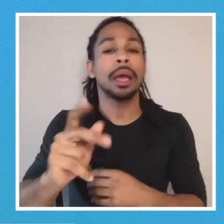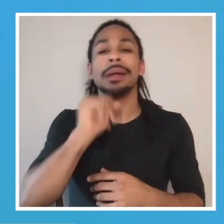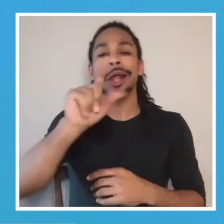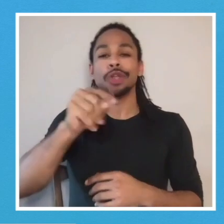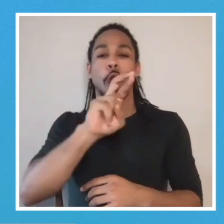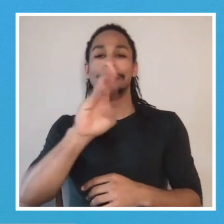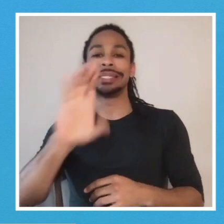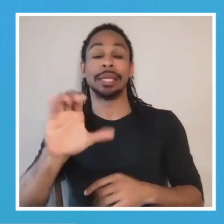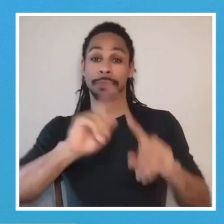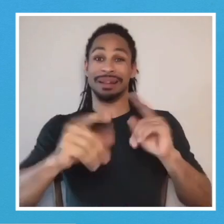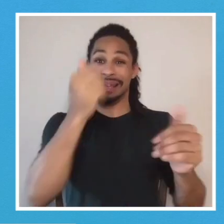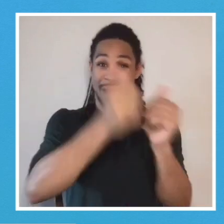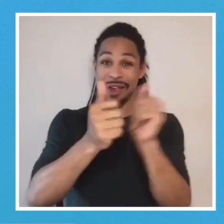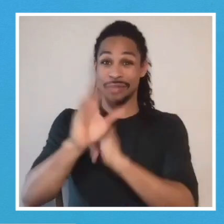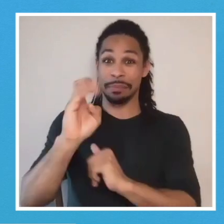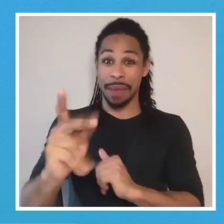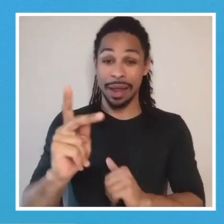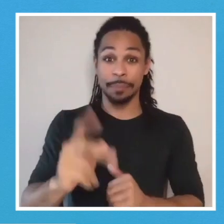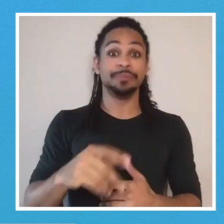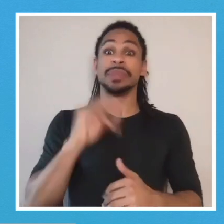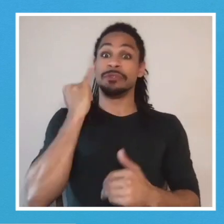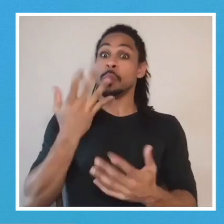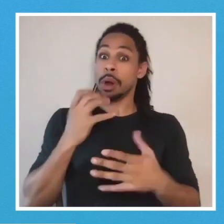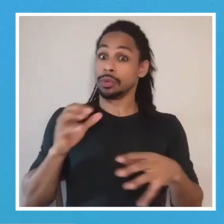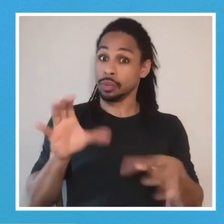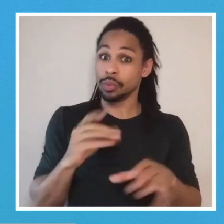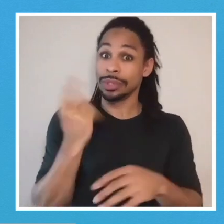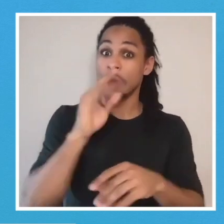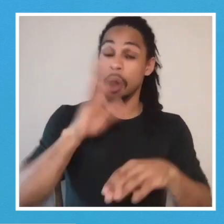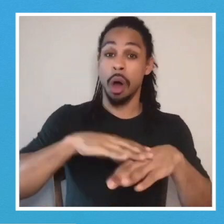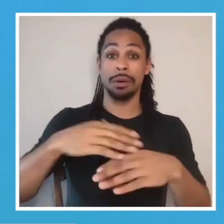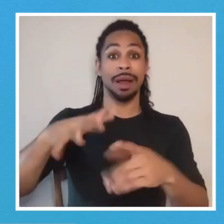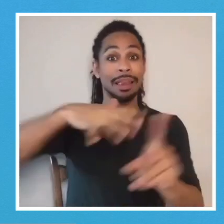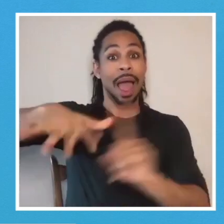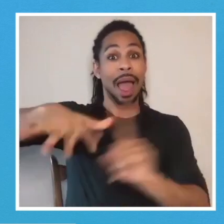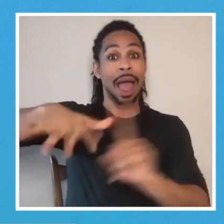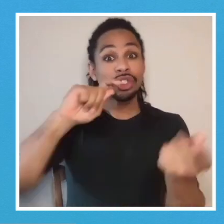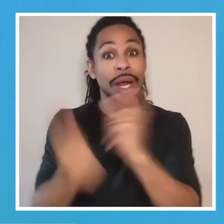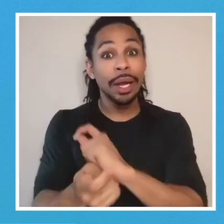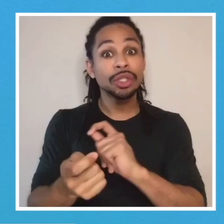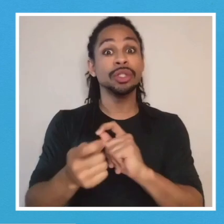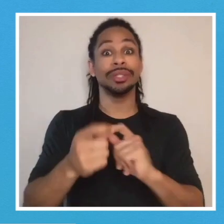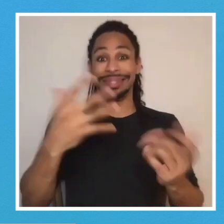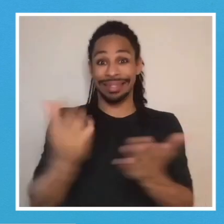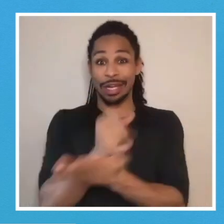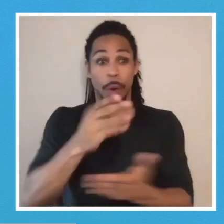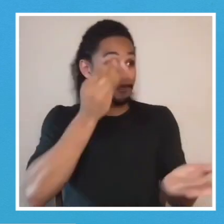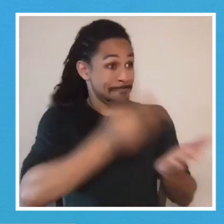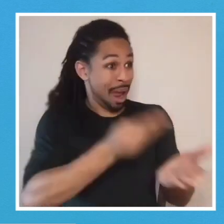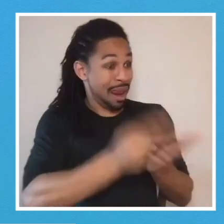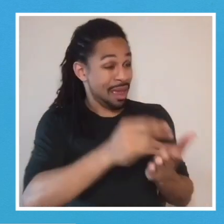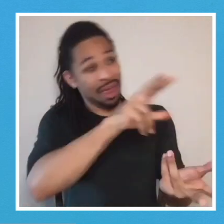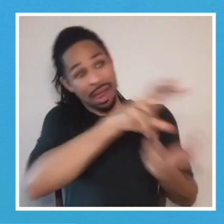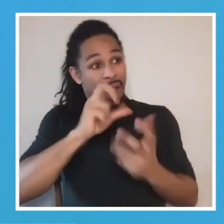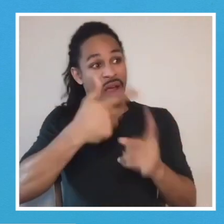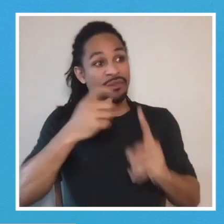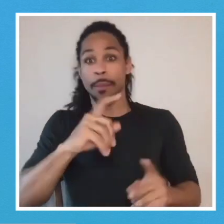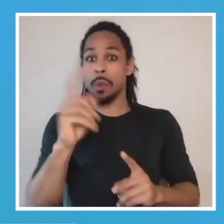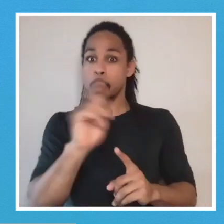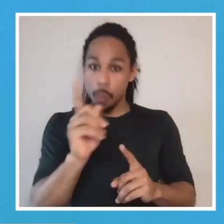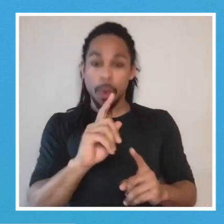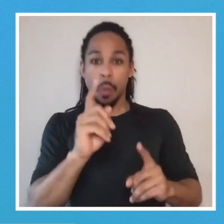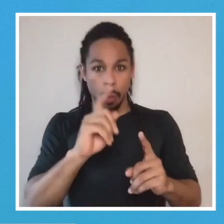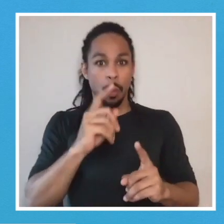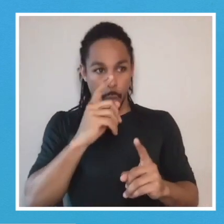something really important on climate change, move your money away from where it's being spent to fund